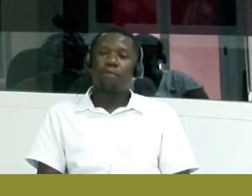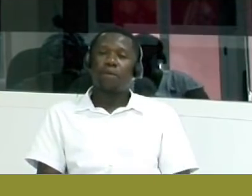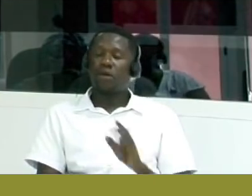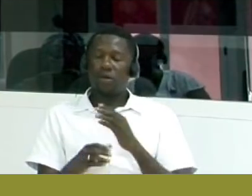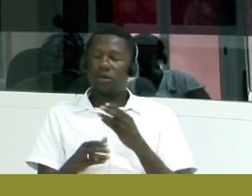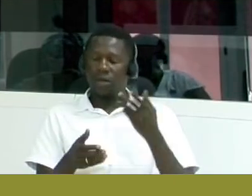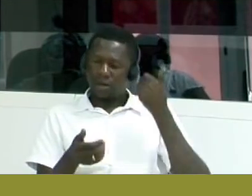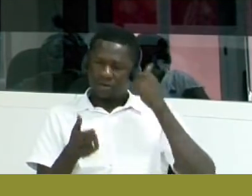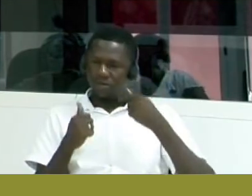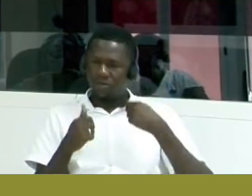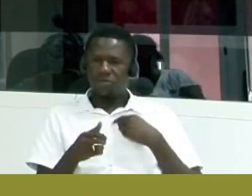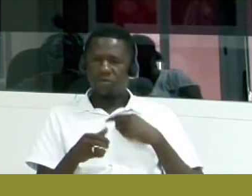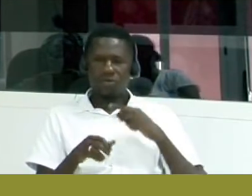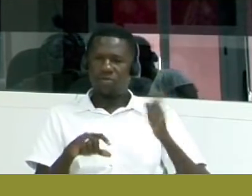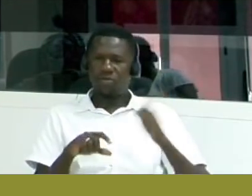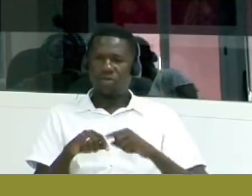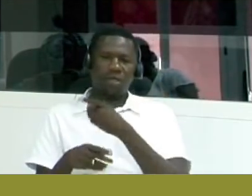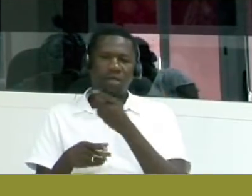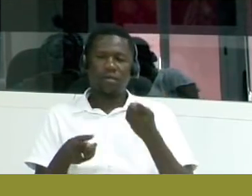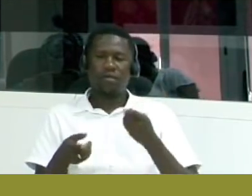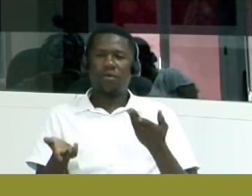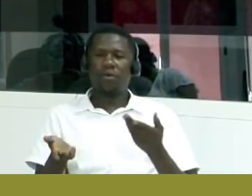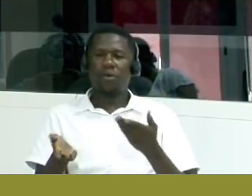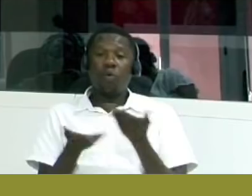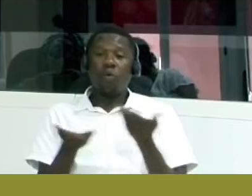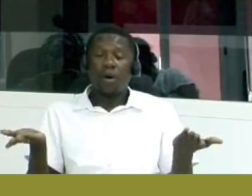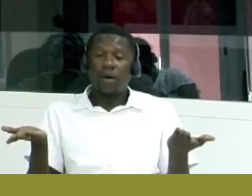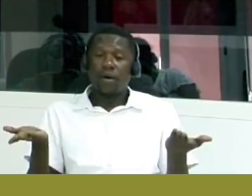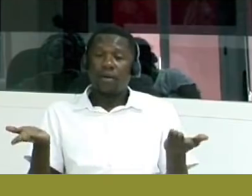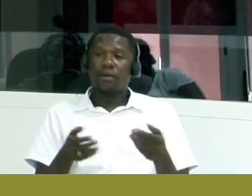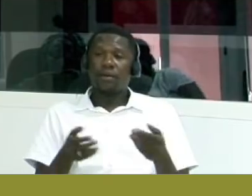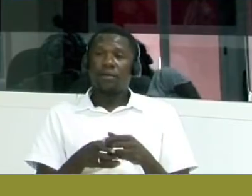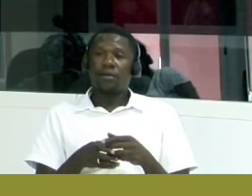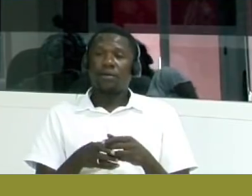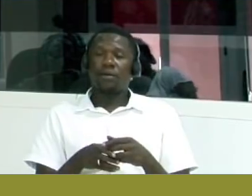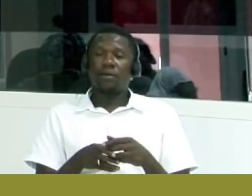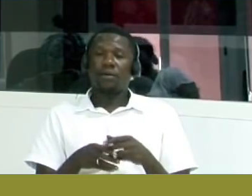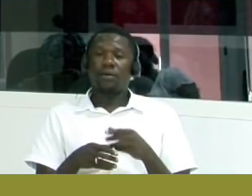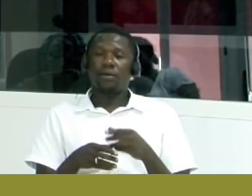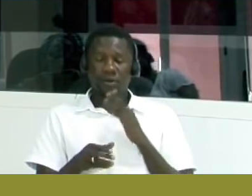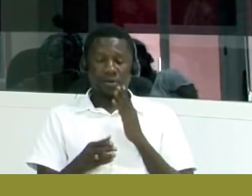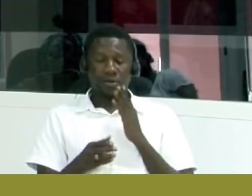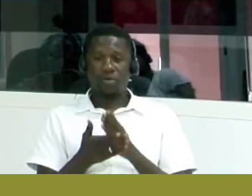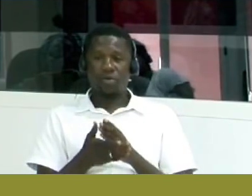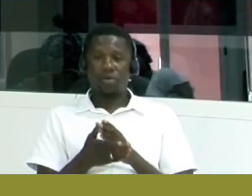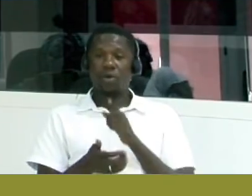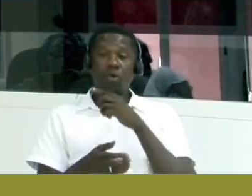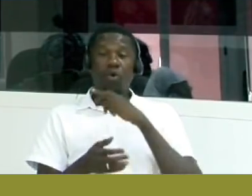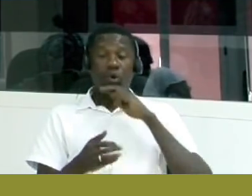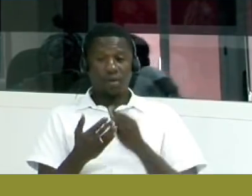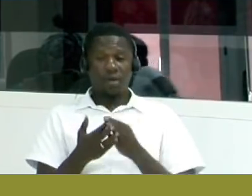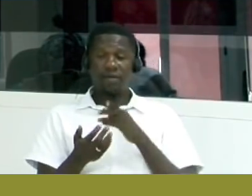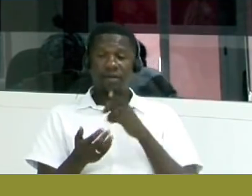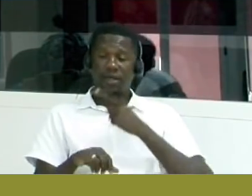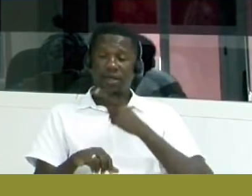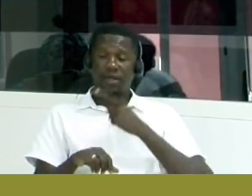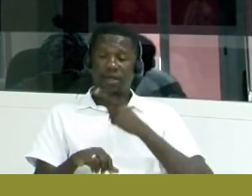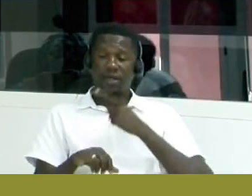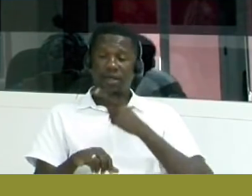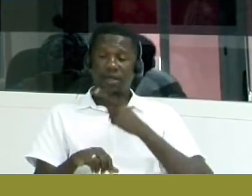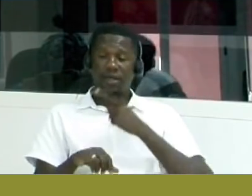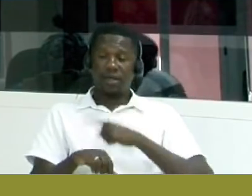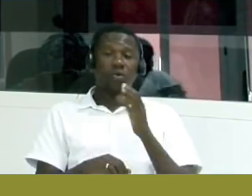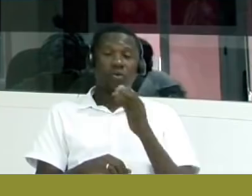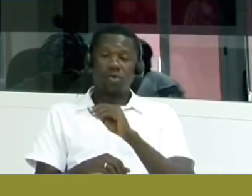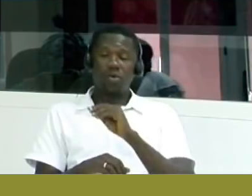them. Why? It didn't occur to me. That's the truth. You believed at the time that you could not do anything